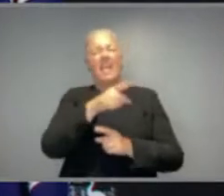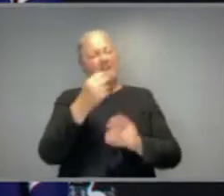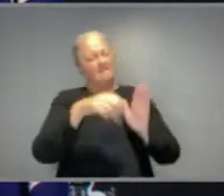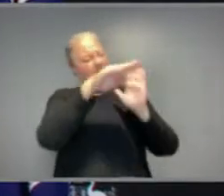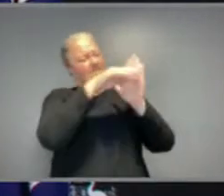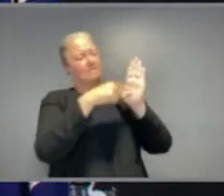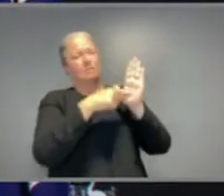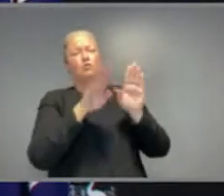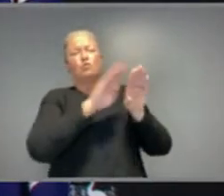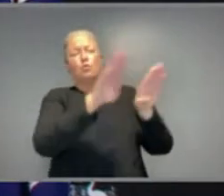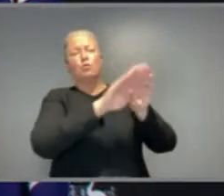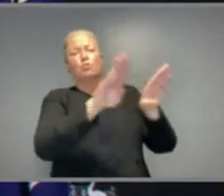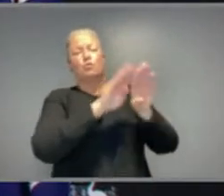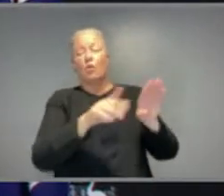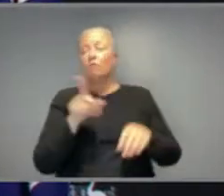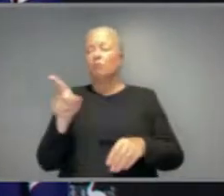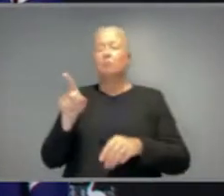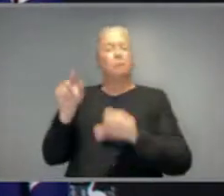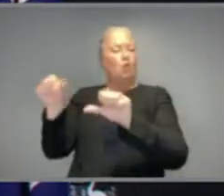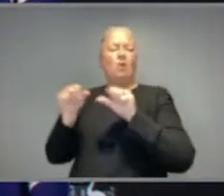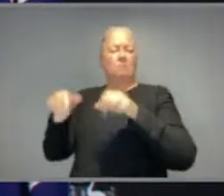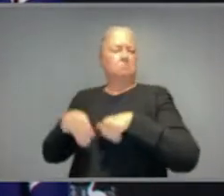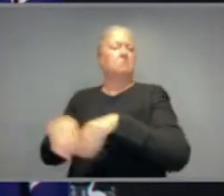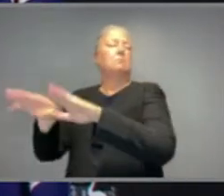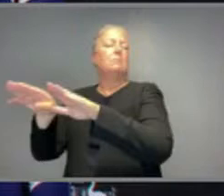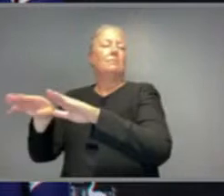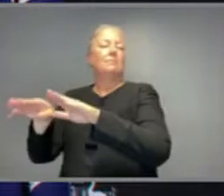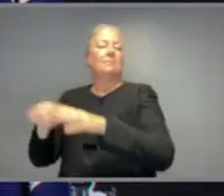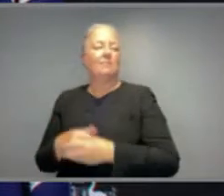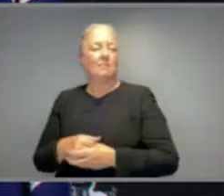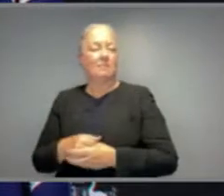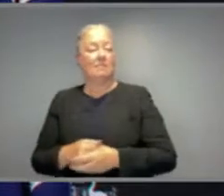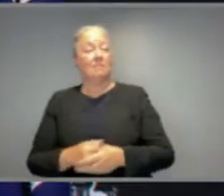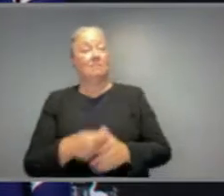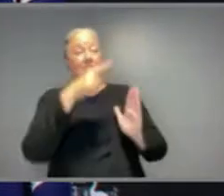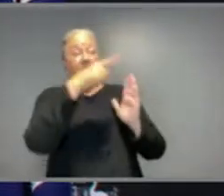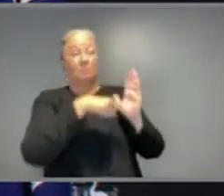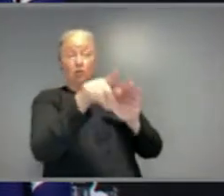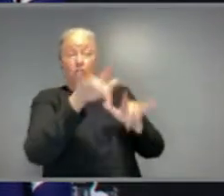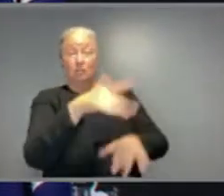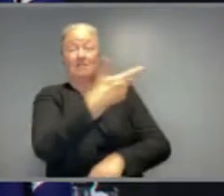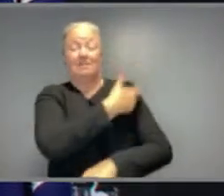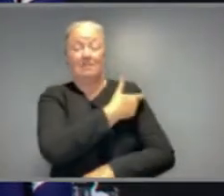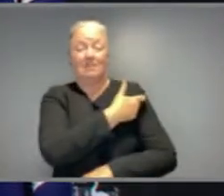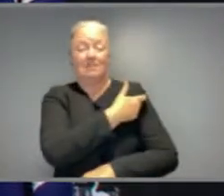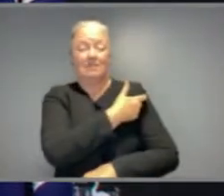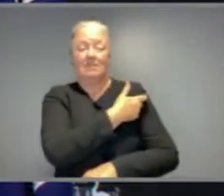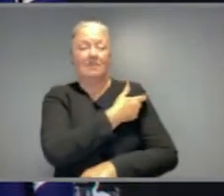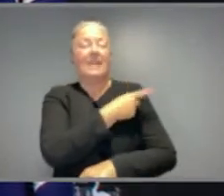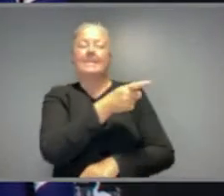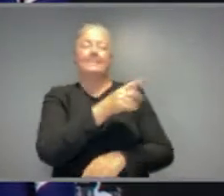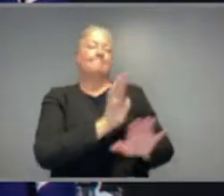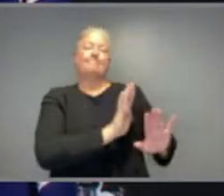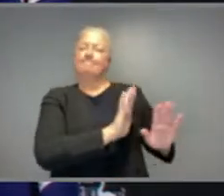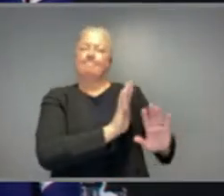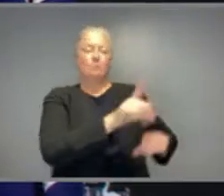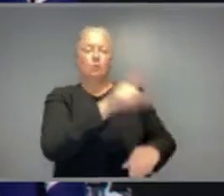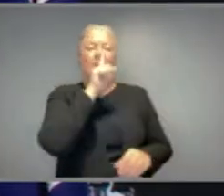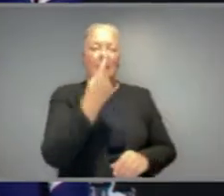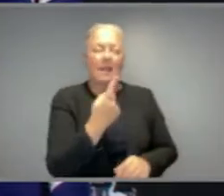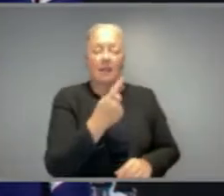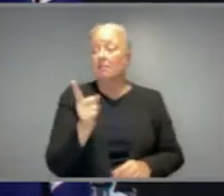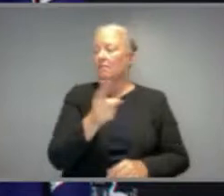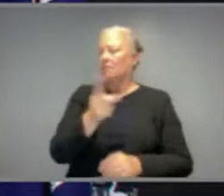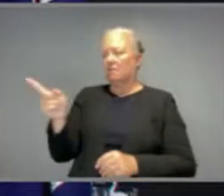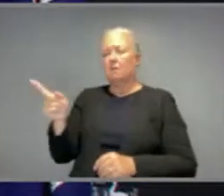apply because of public health reasons, because you've taken steps to protect your health and the health of those around you. If you're